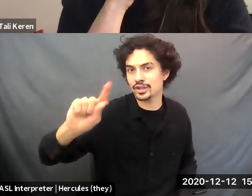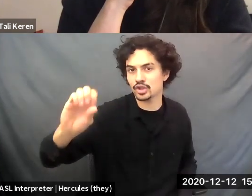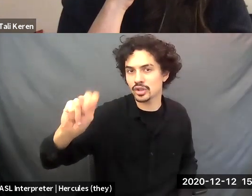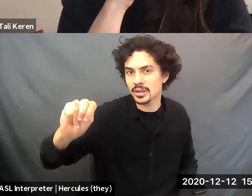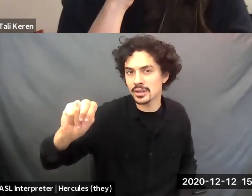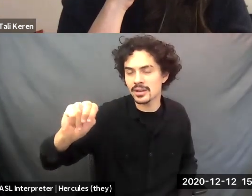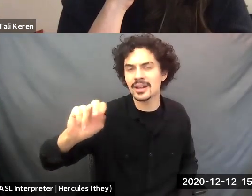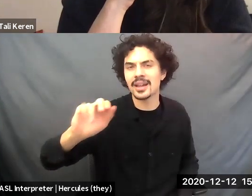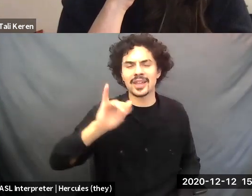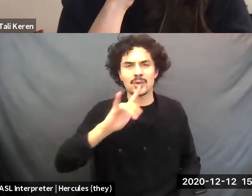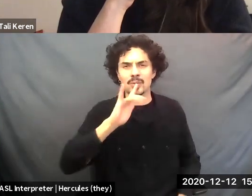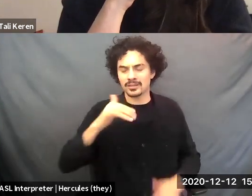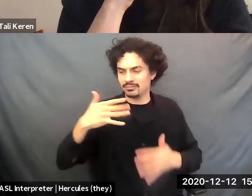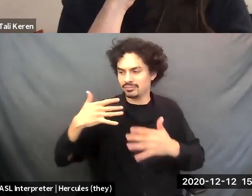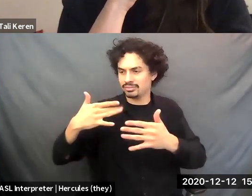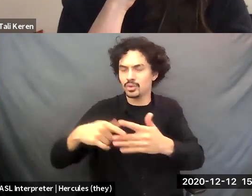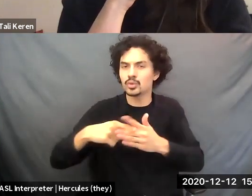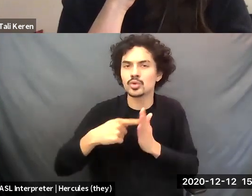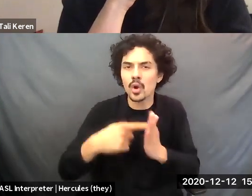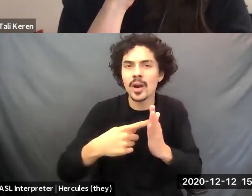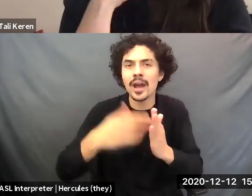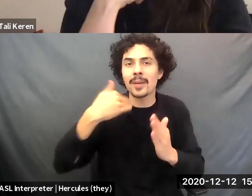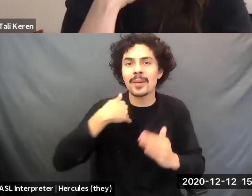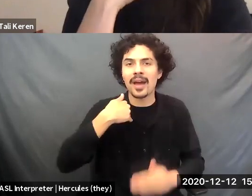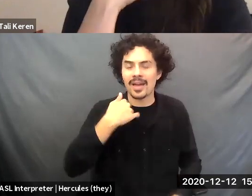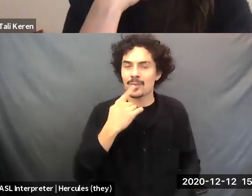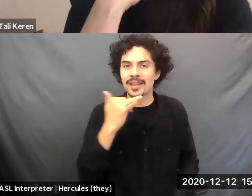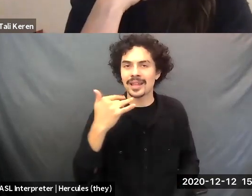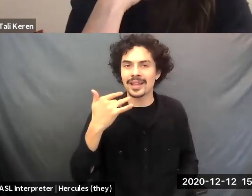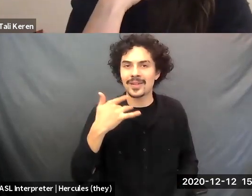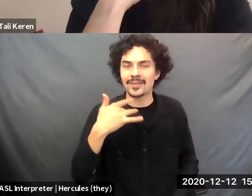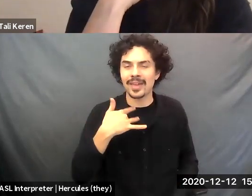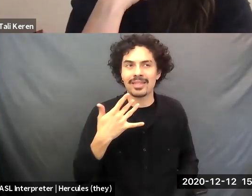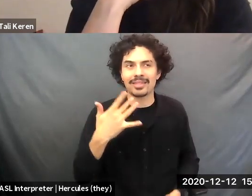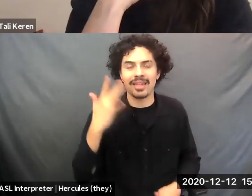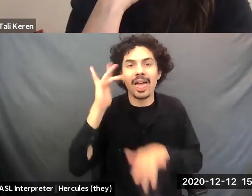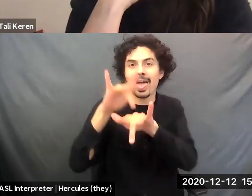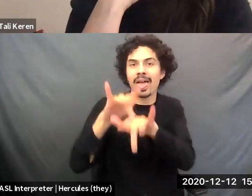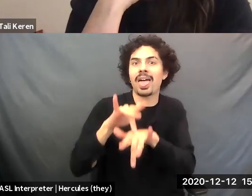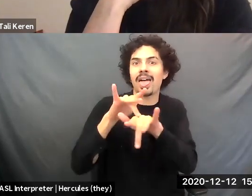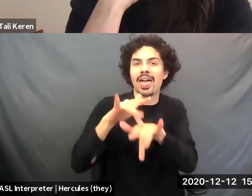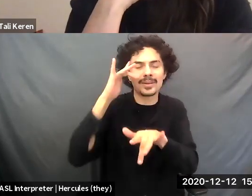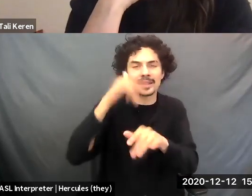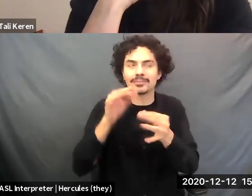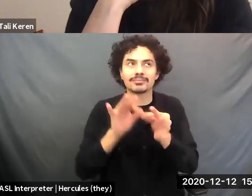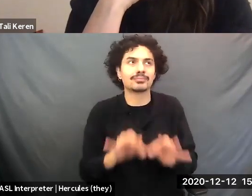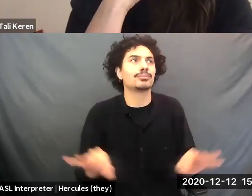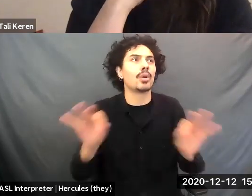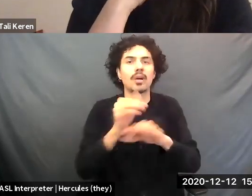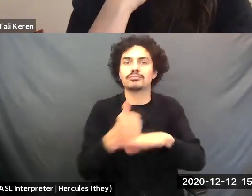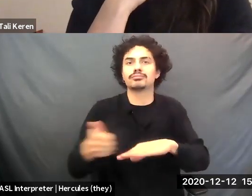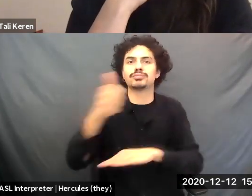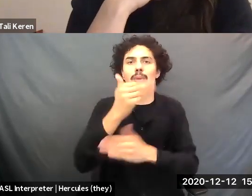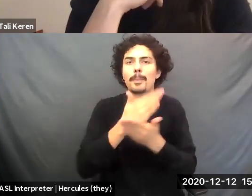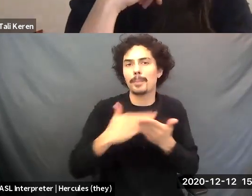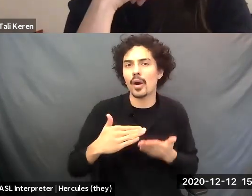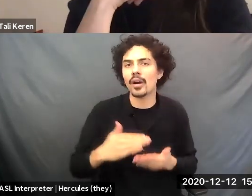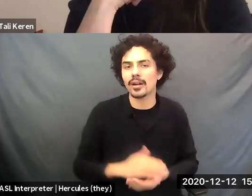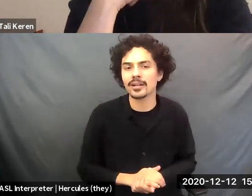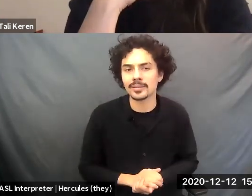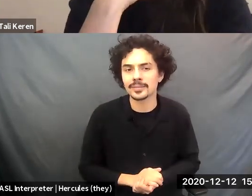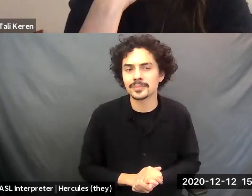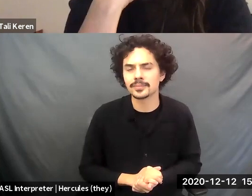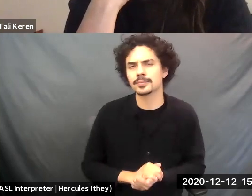it's just, I'm stuck on it because it was one of the many things in your film that was so resonant. Absolutely, and even just the scale